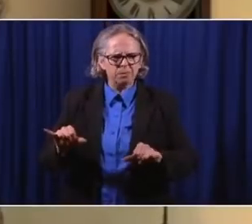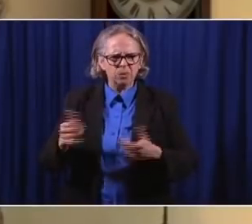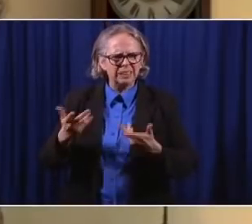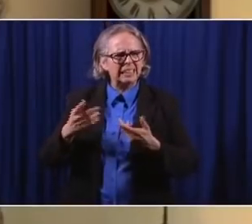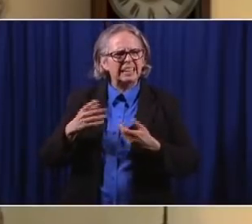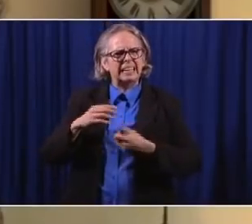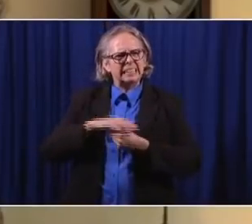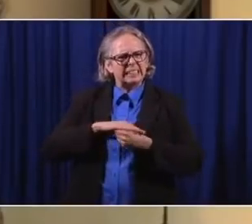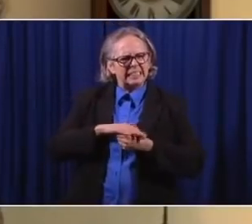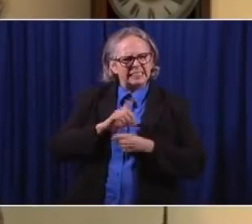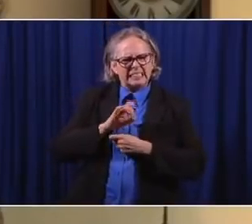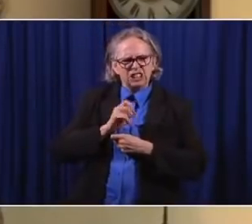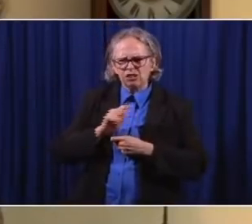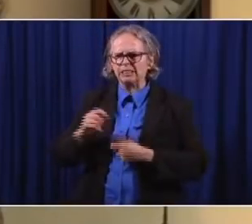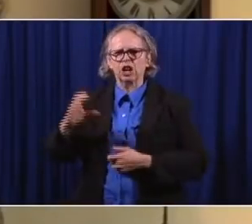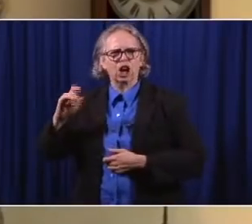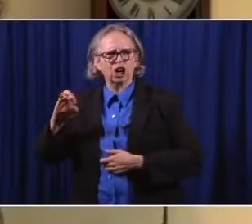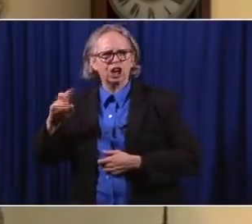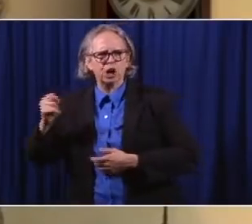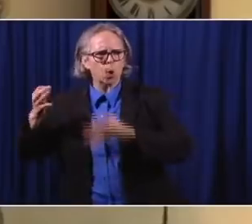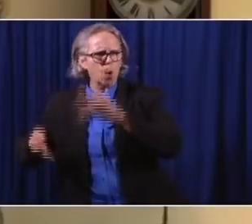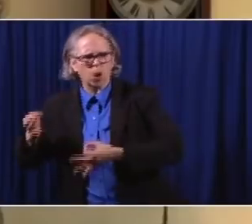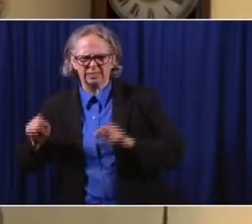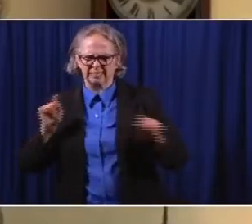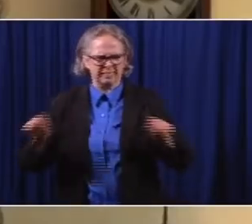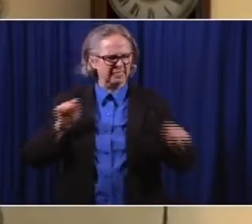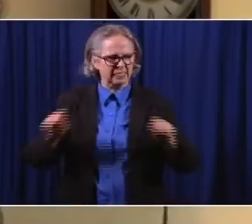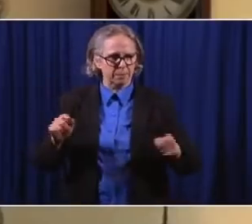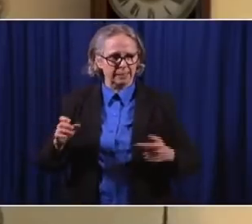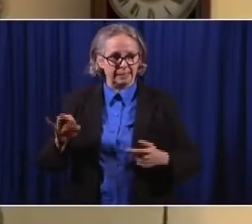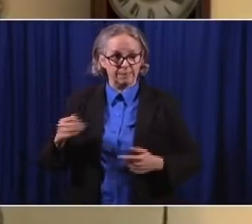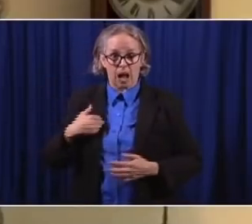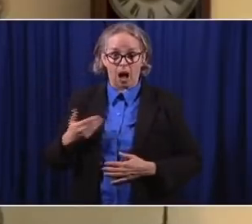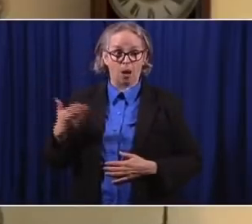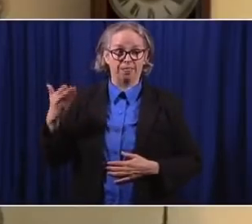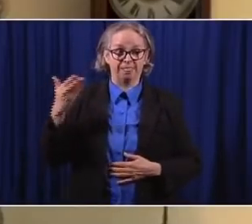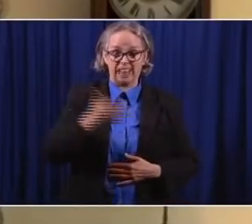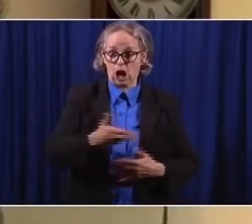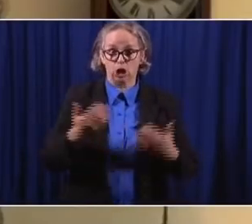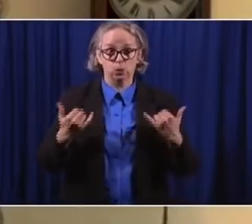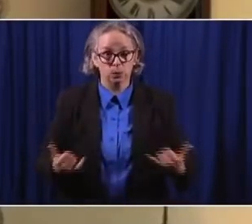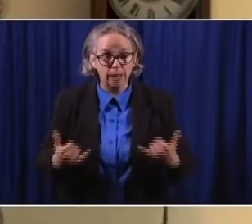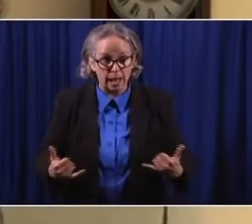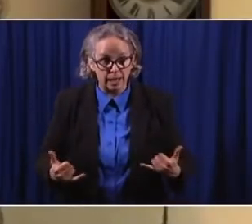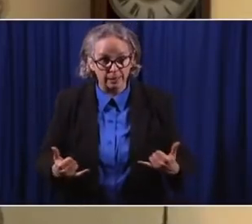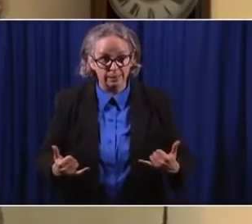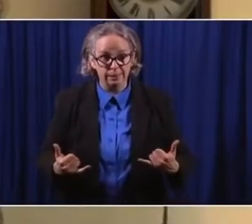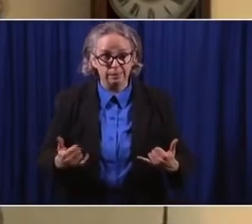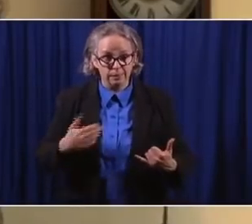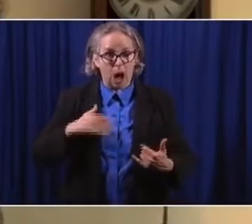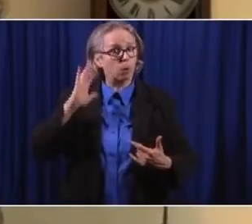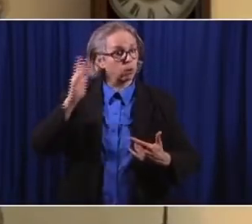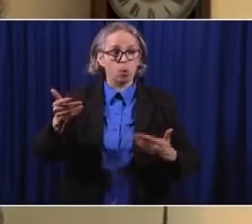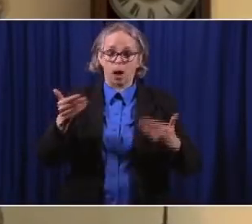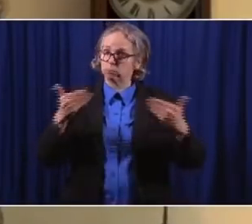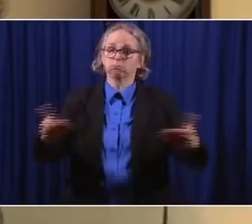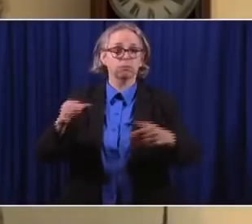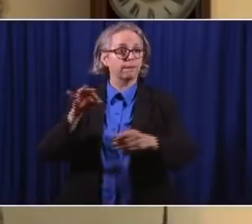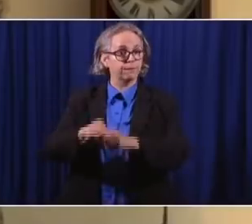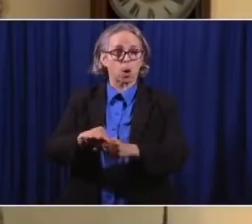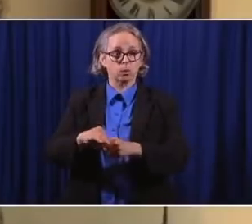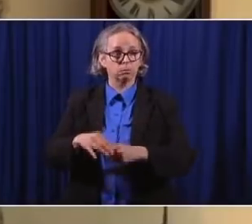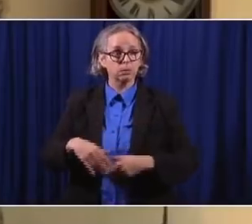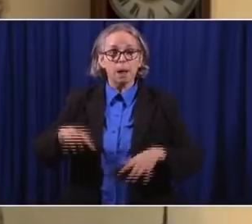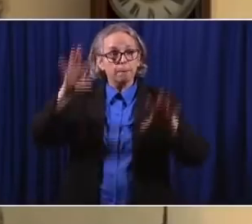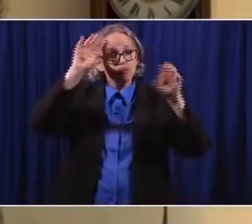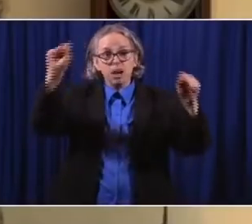large. So if I was on there today, that's the position that I would take. But the president has a constitutional right to submit